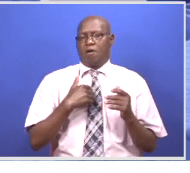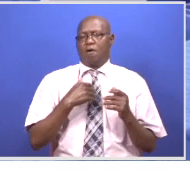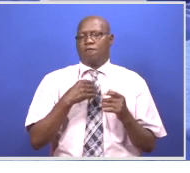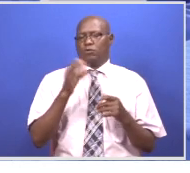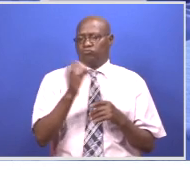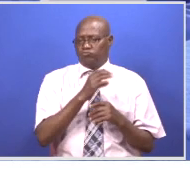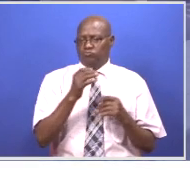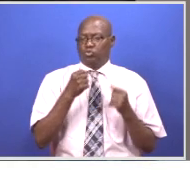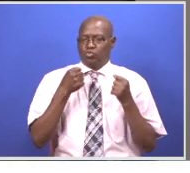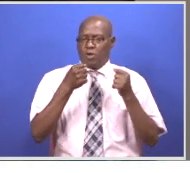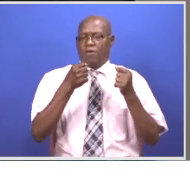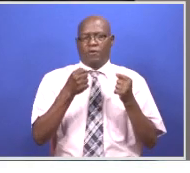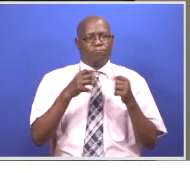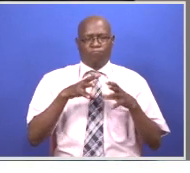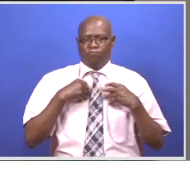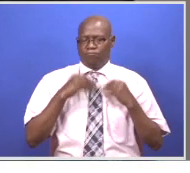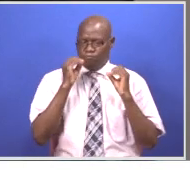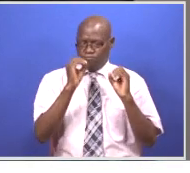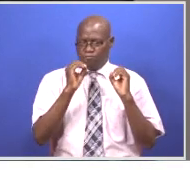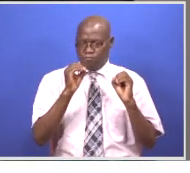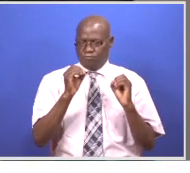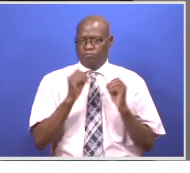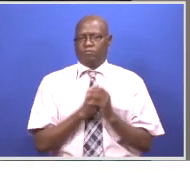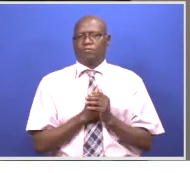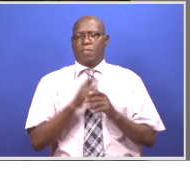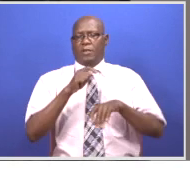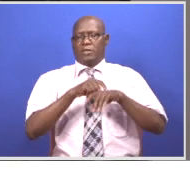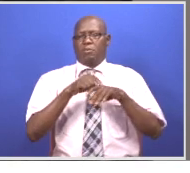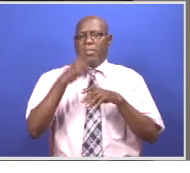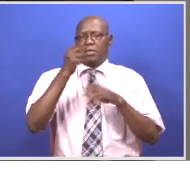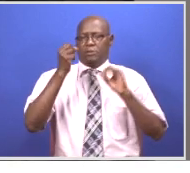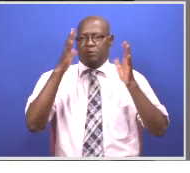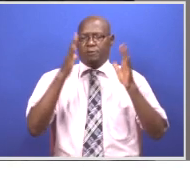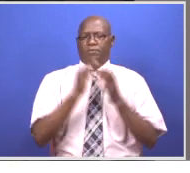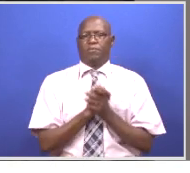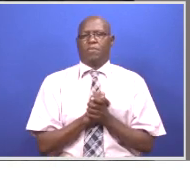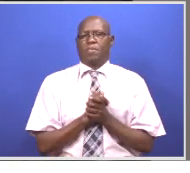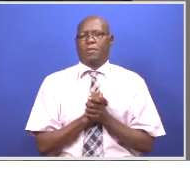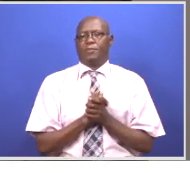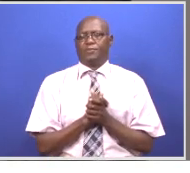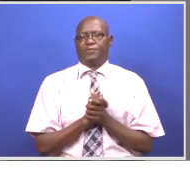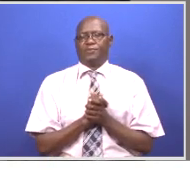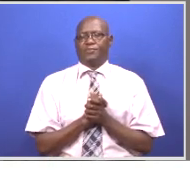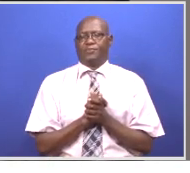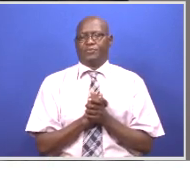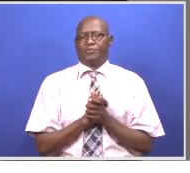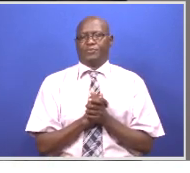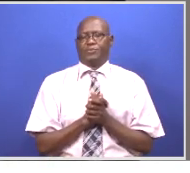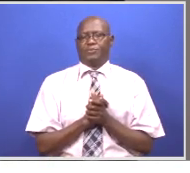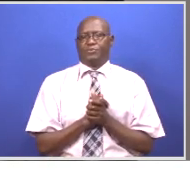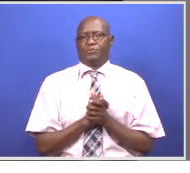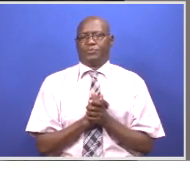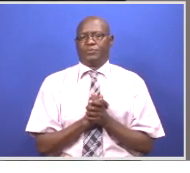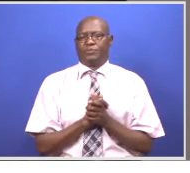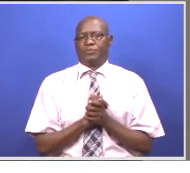the festive period. Drivers tend to drink and drive. I caution those